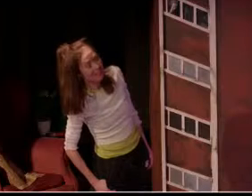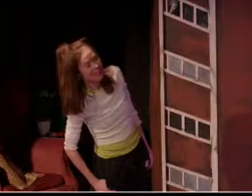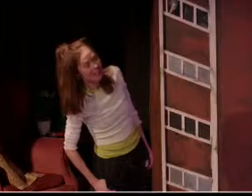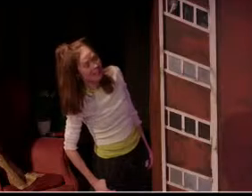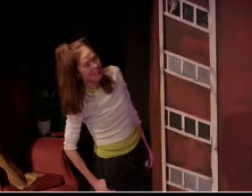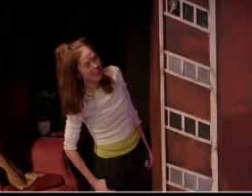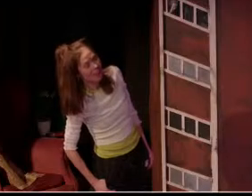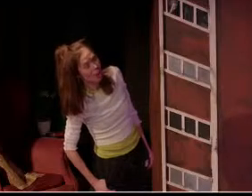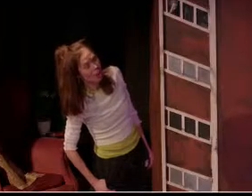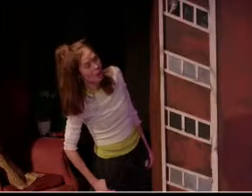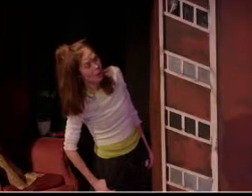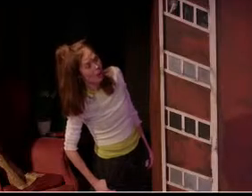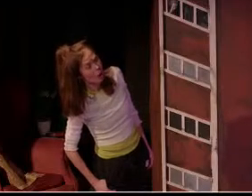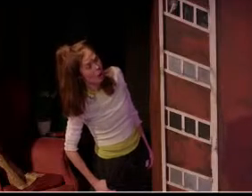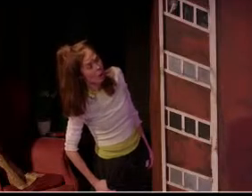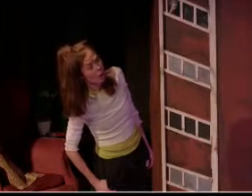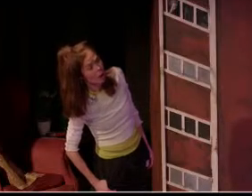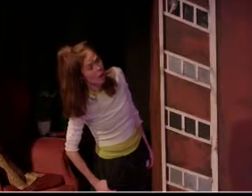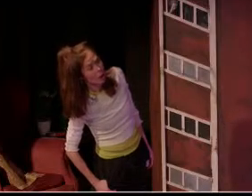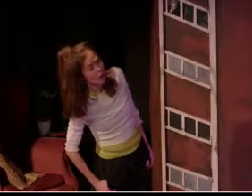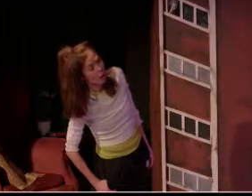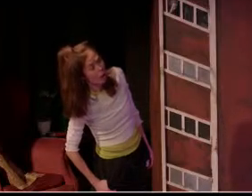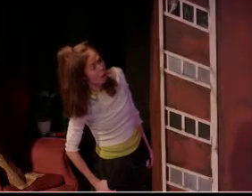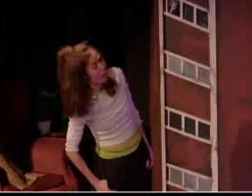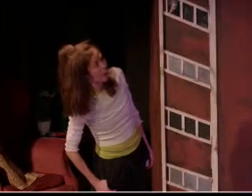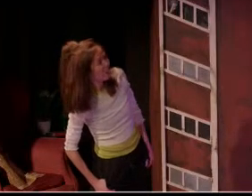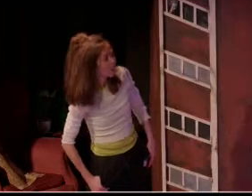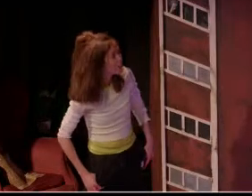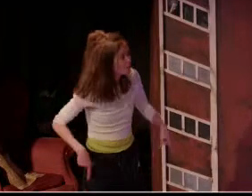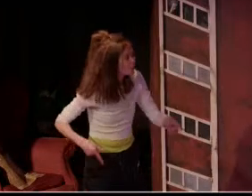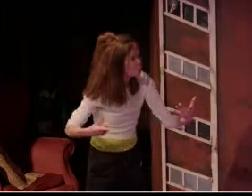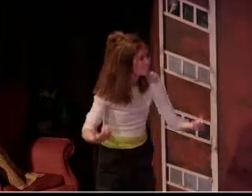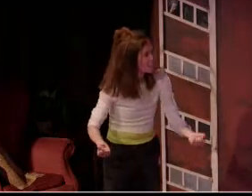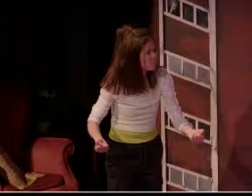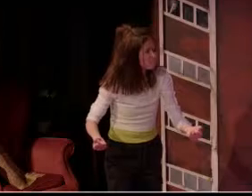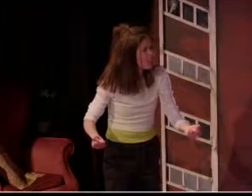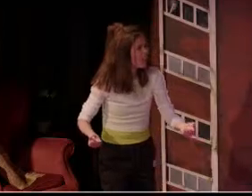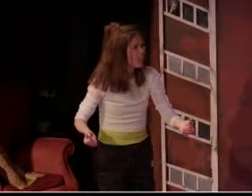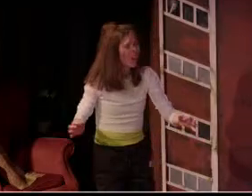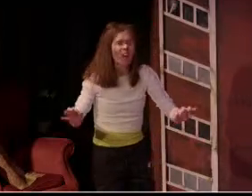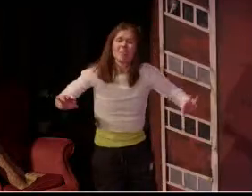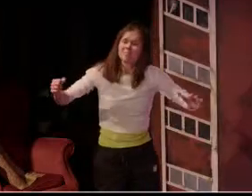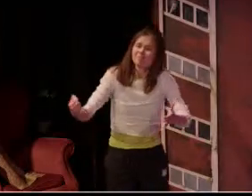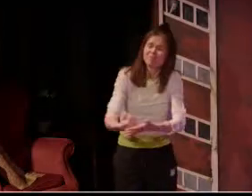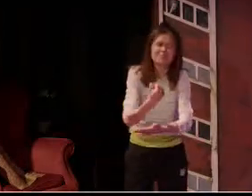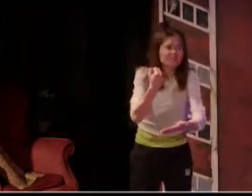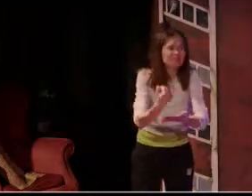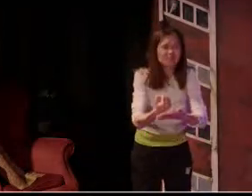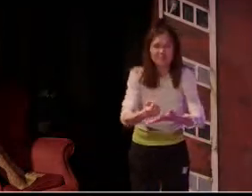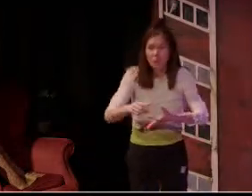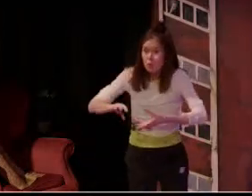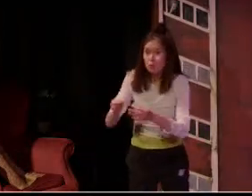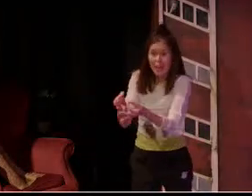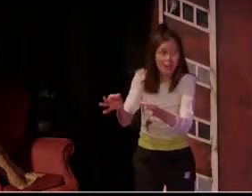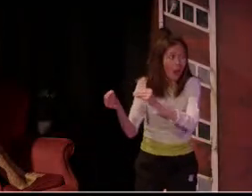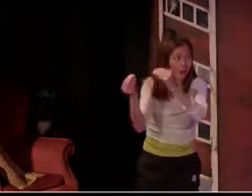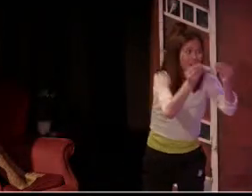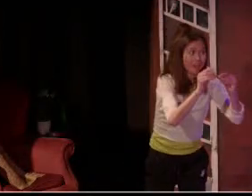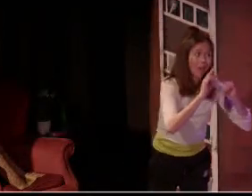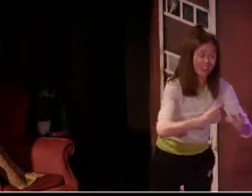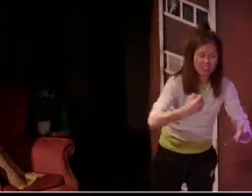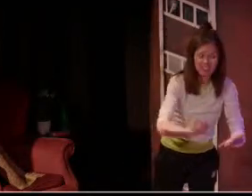I lack to make you garlands of, and my sweet friend to strew him o'er and